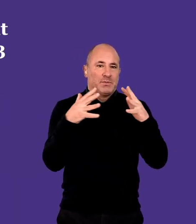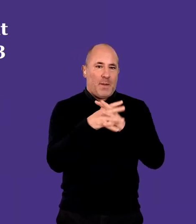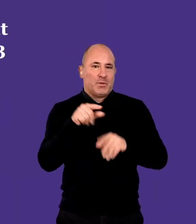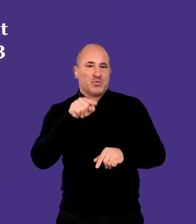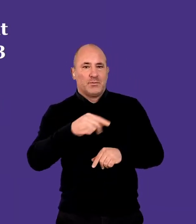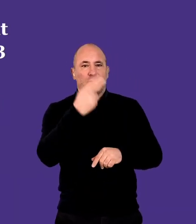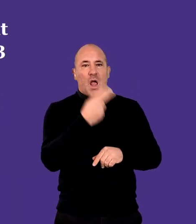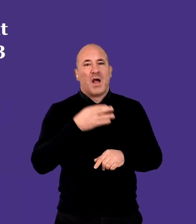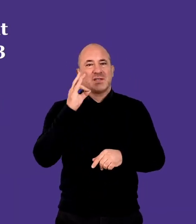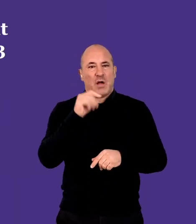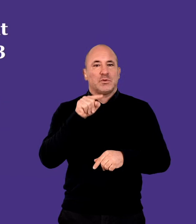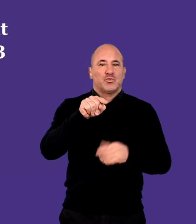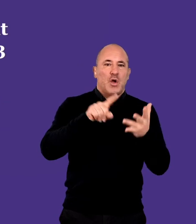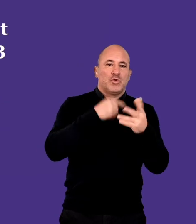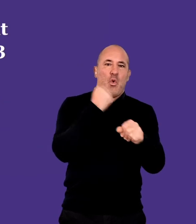our website